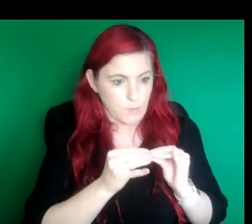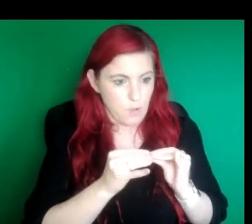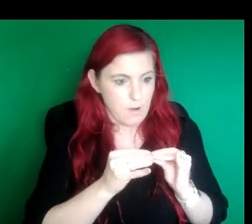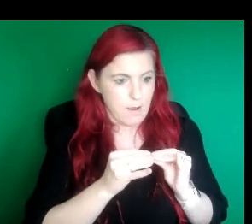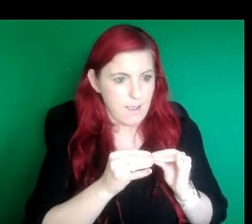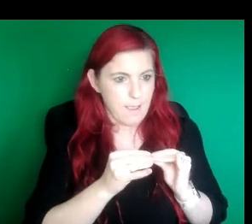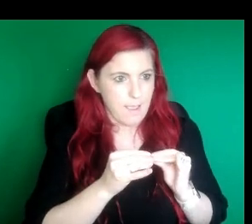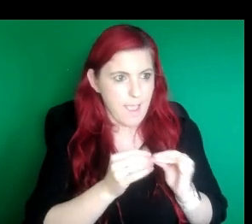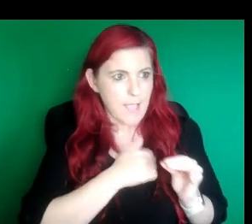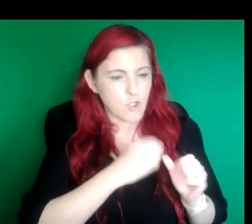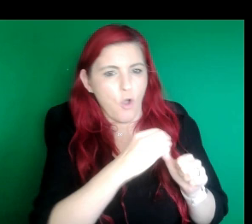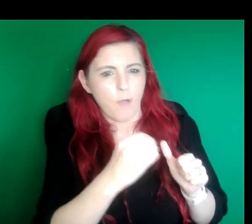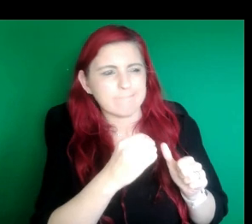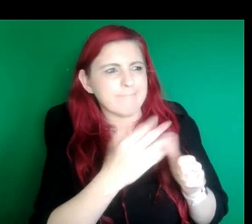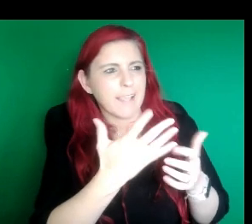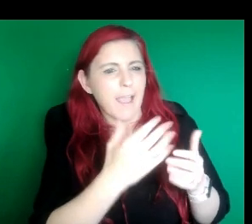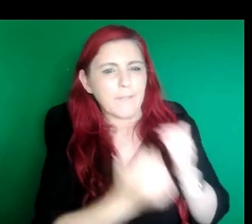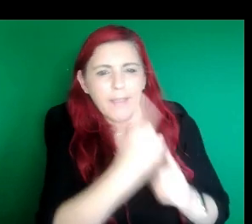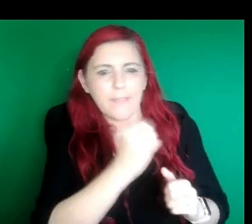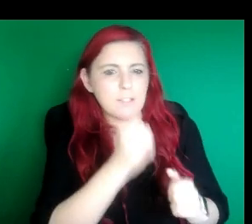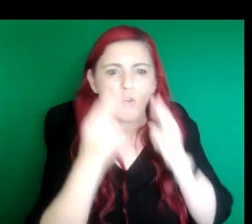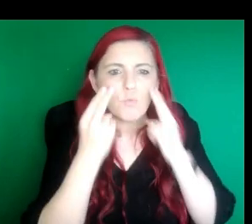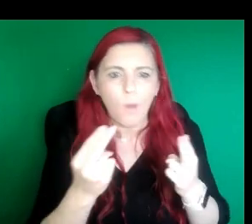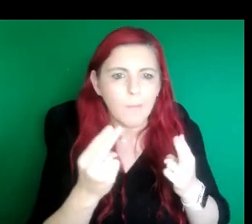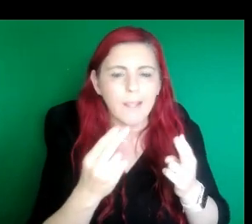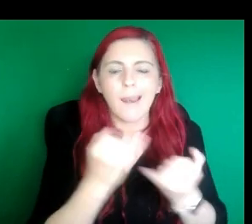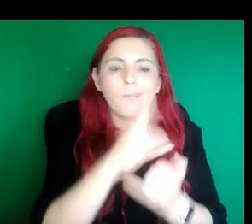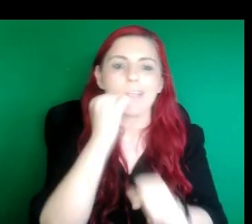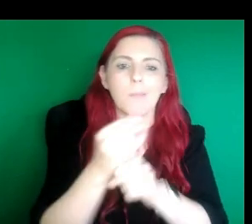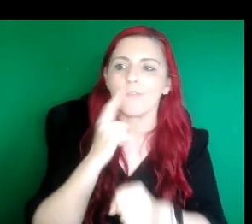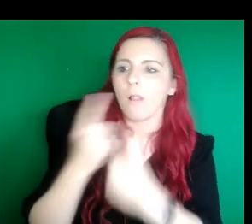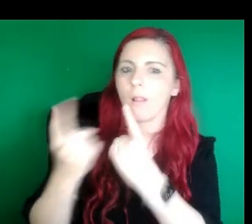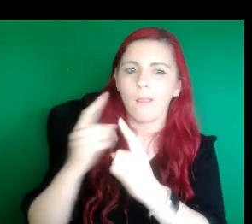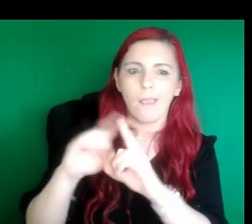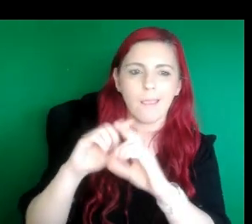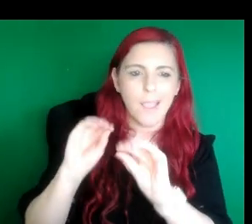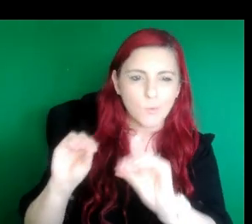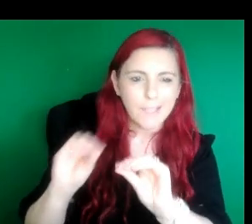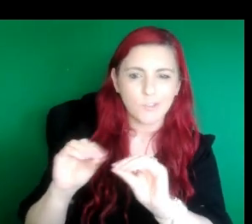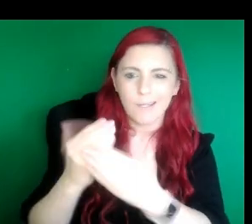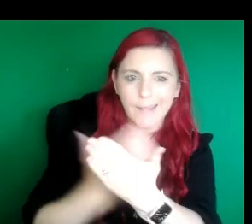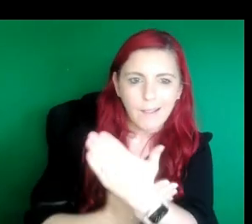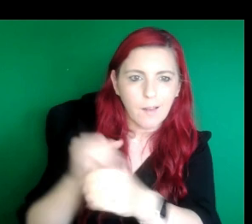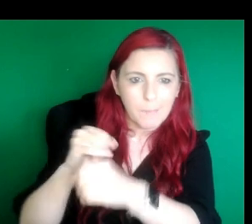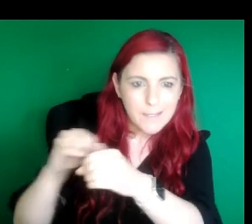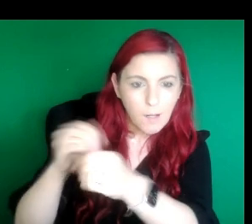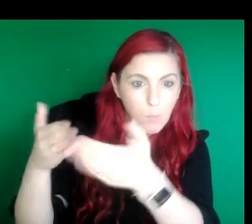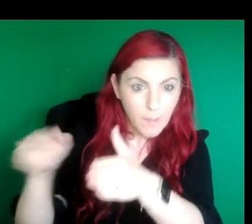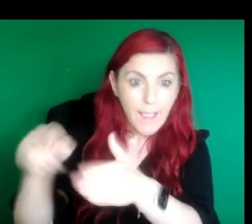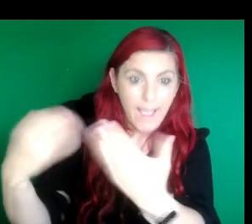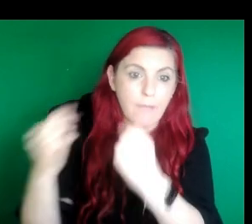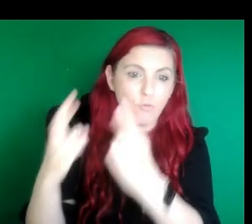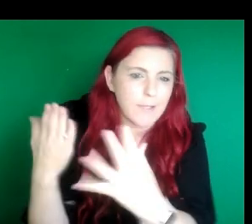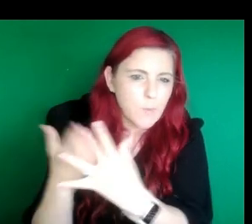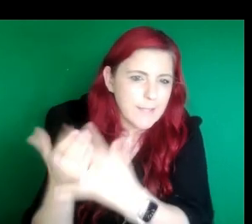at an otherwise uninterpreted event. So if you interact with the education system or the legal system or the medical system, you